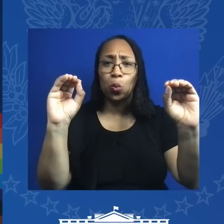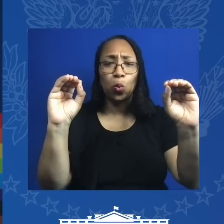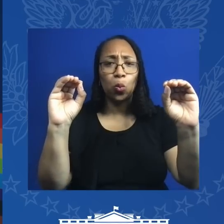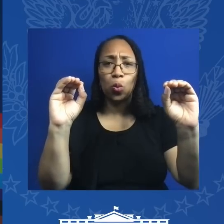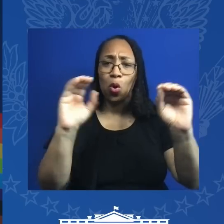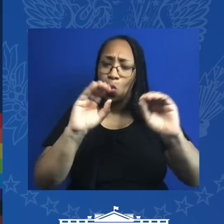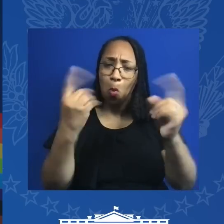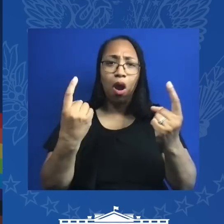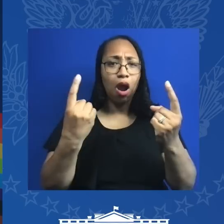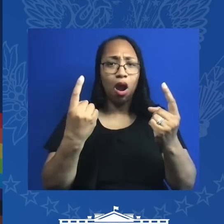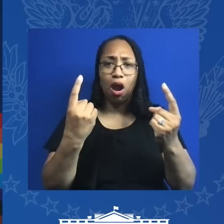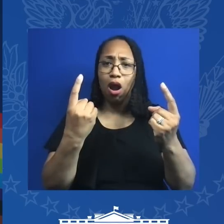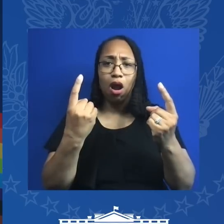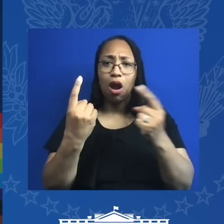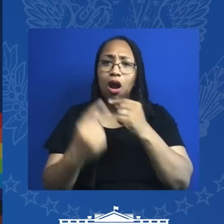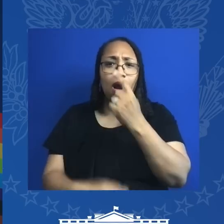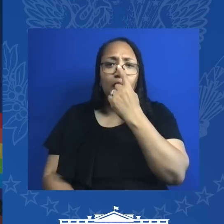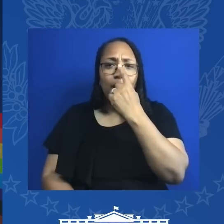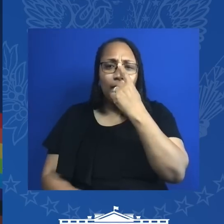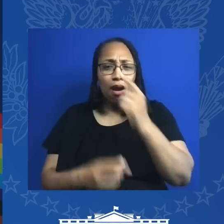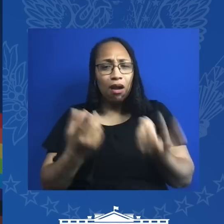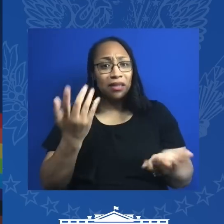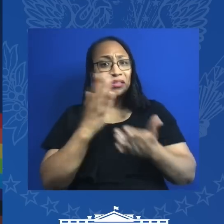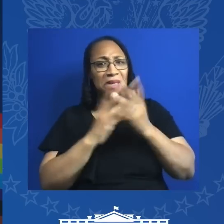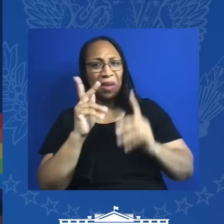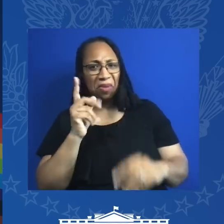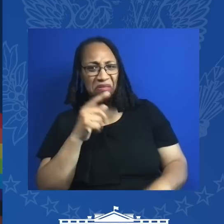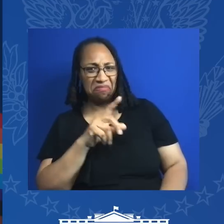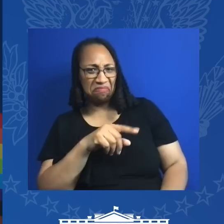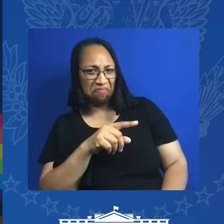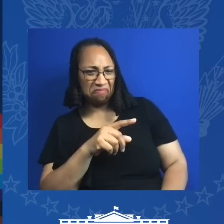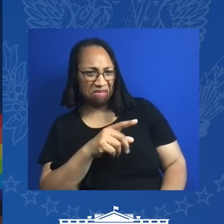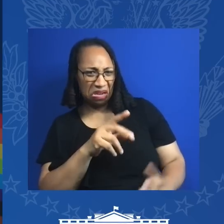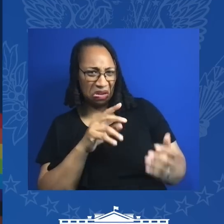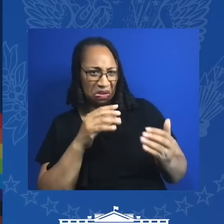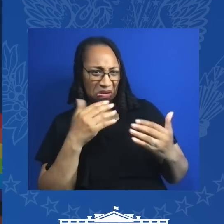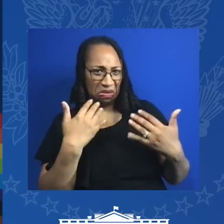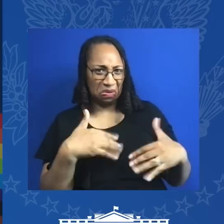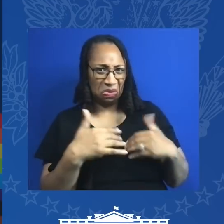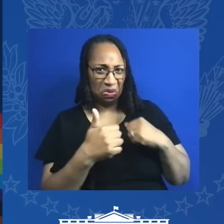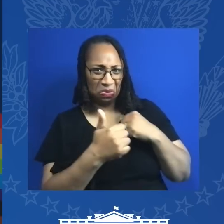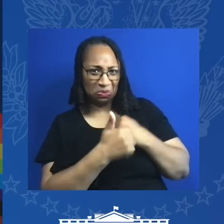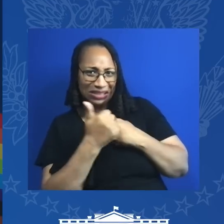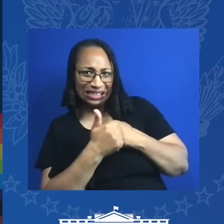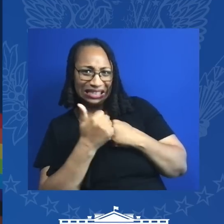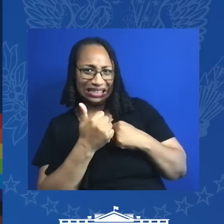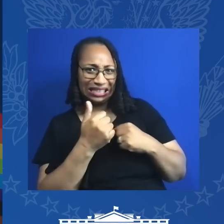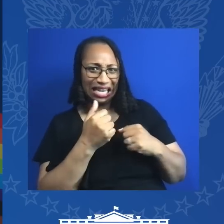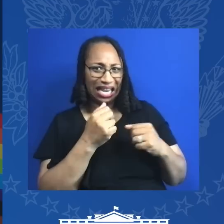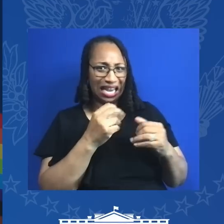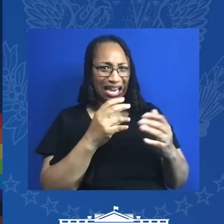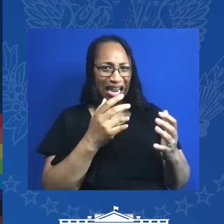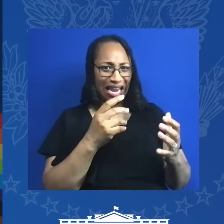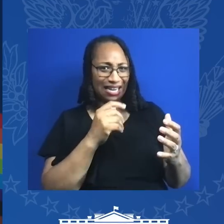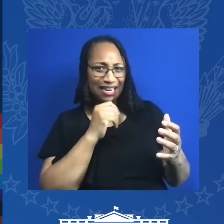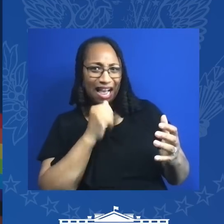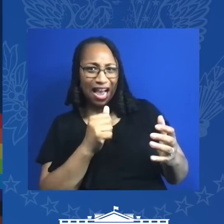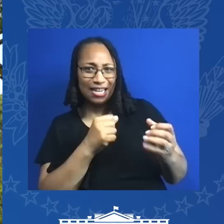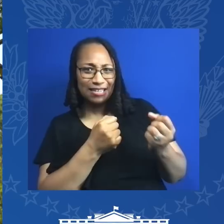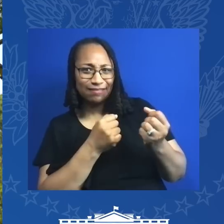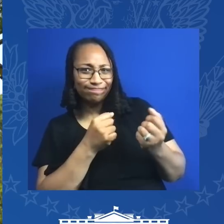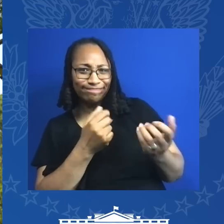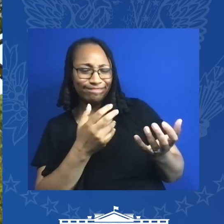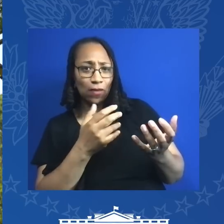risk. Your life, safety, your dignity, they can never be put at risk. And they are